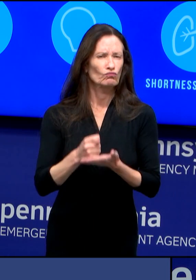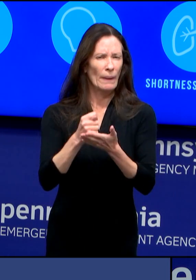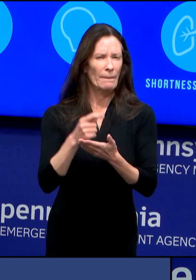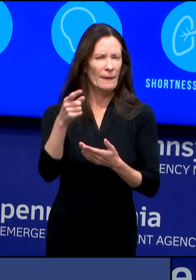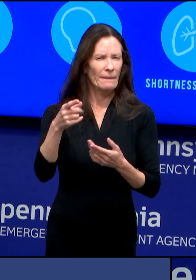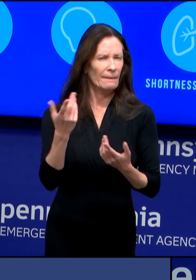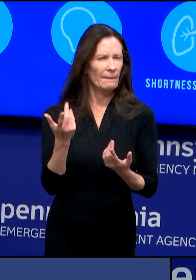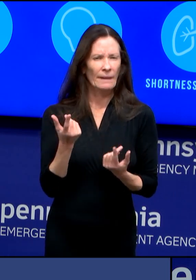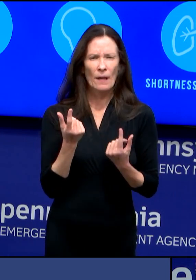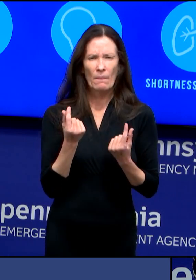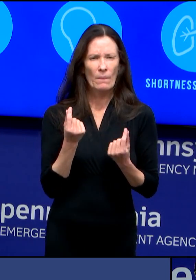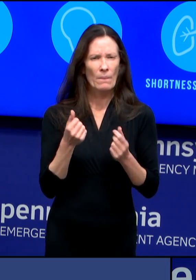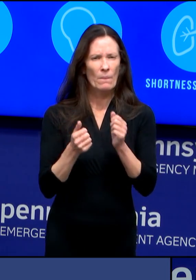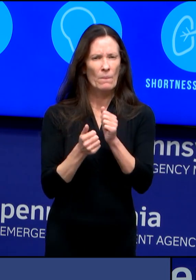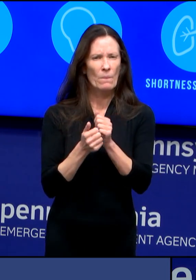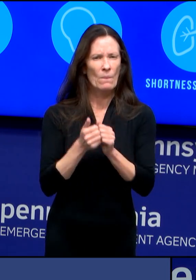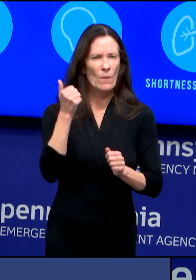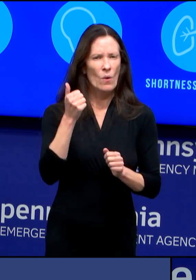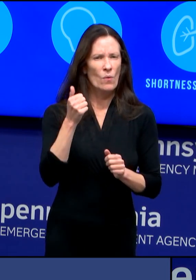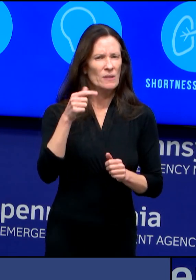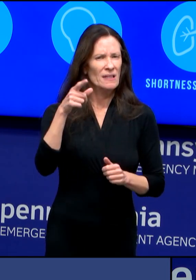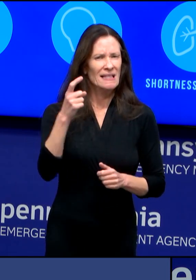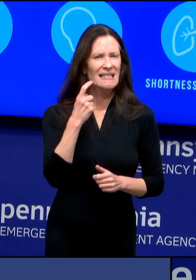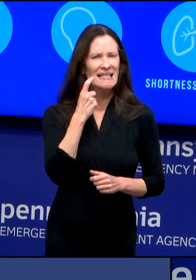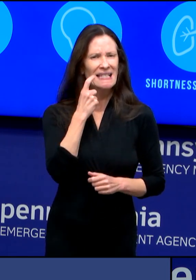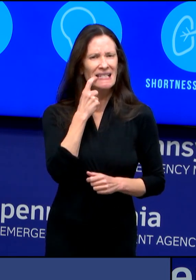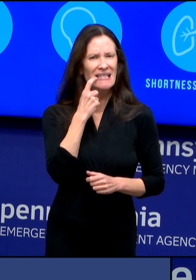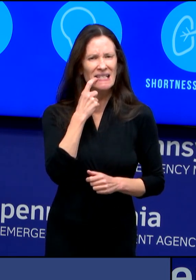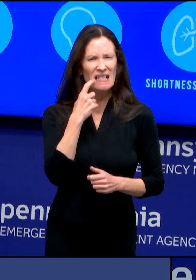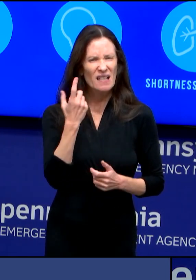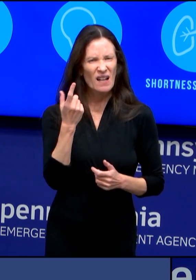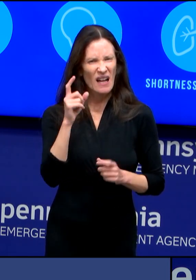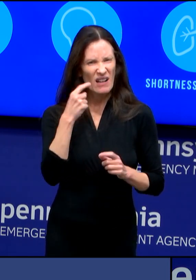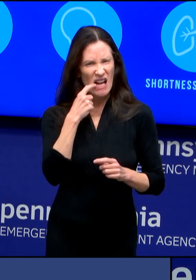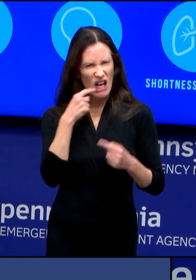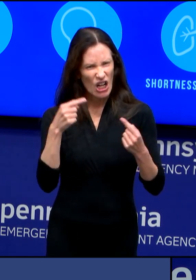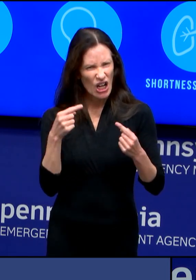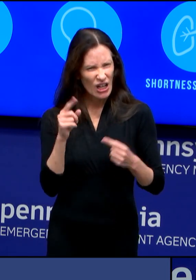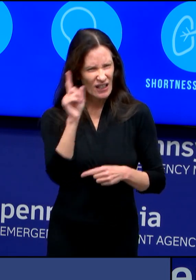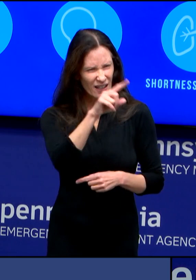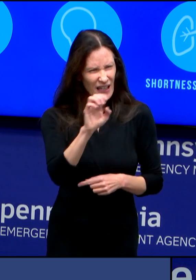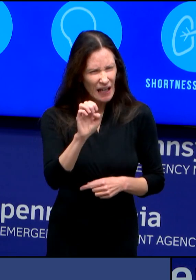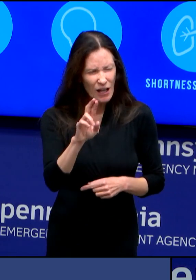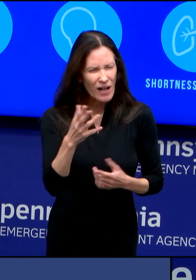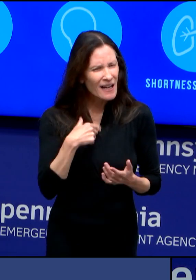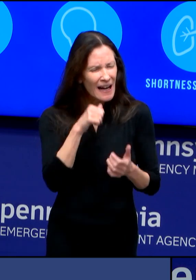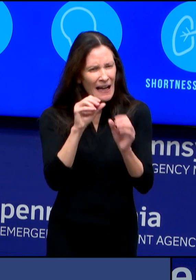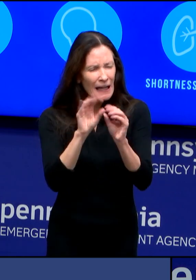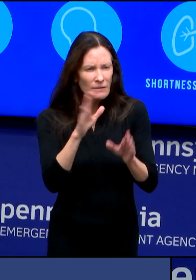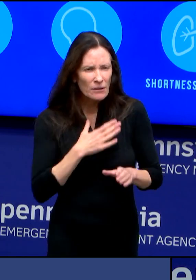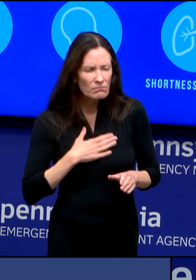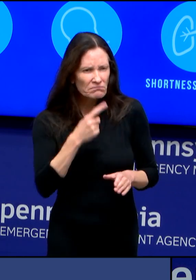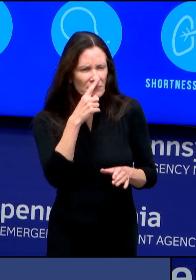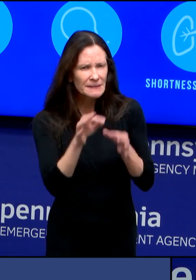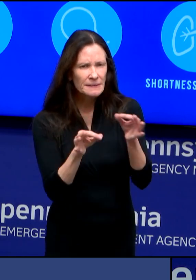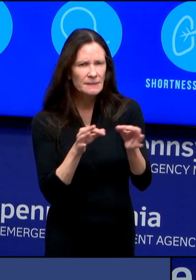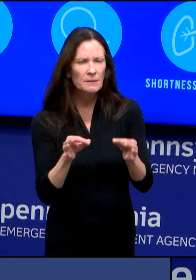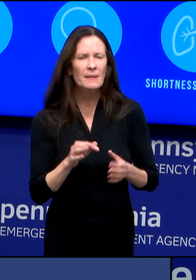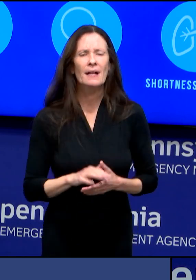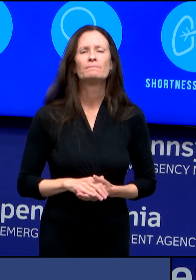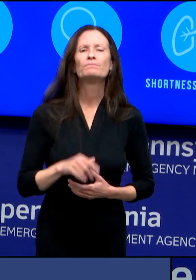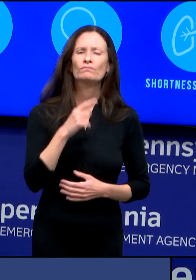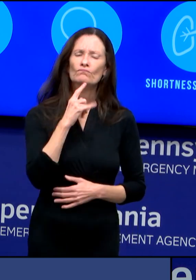concerns? So yesterday we put out dental guidelines. They relied heavily on the CDC guidelines that had been put out, but we have